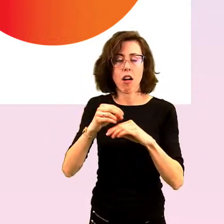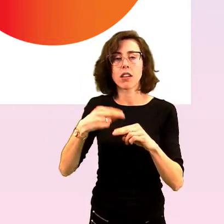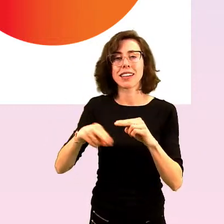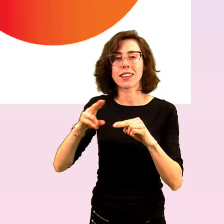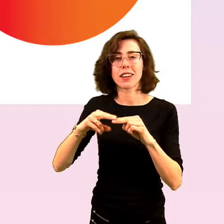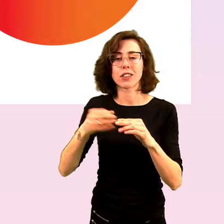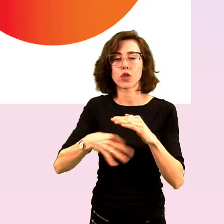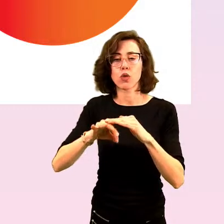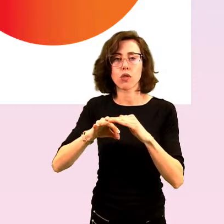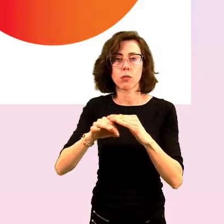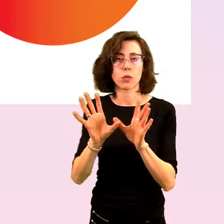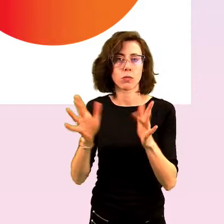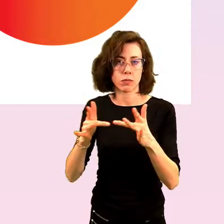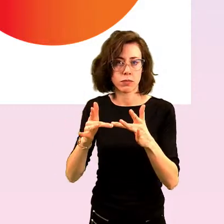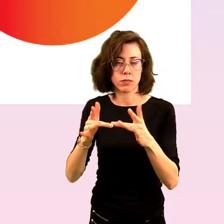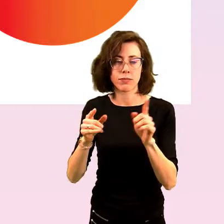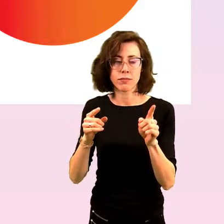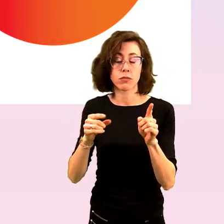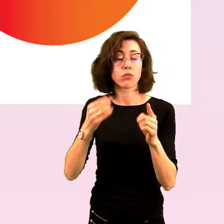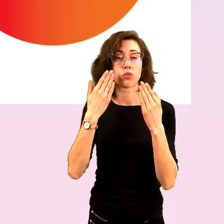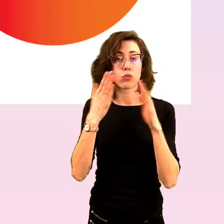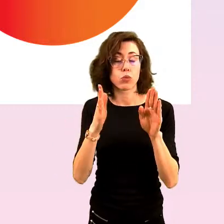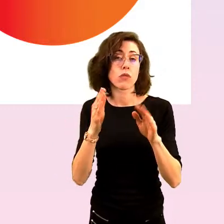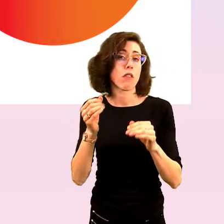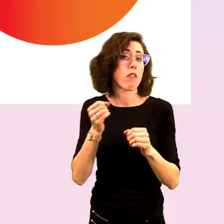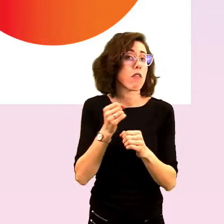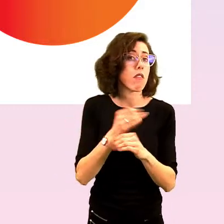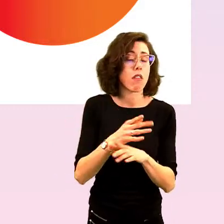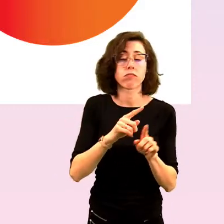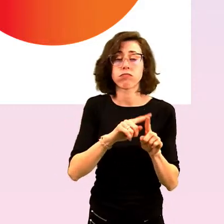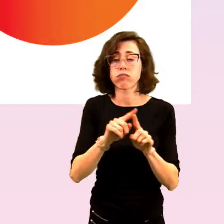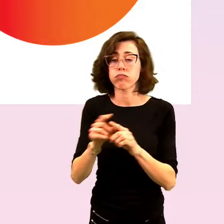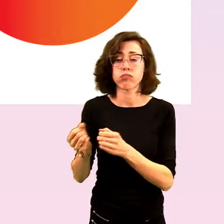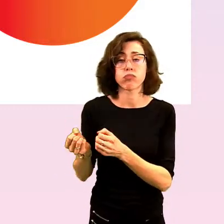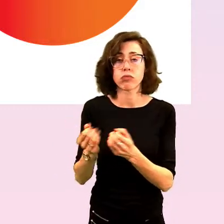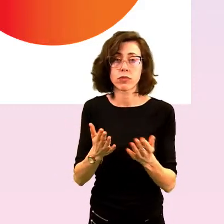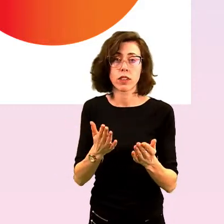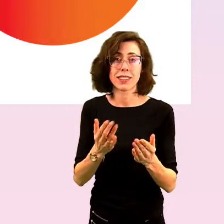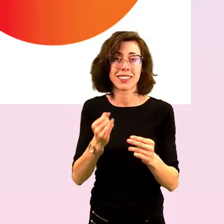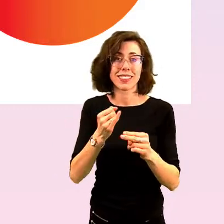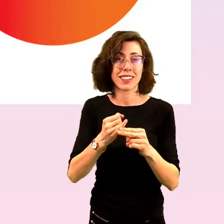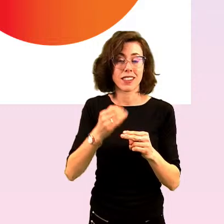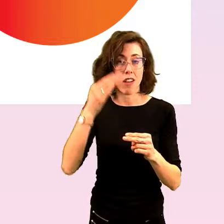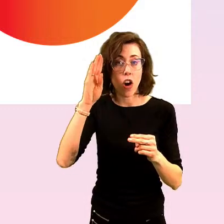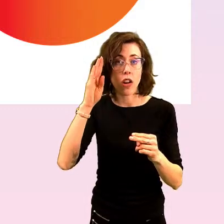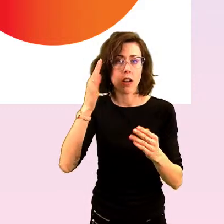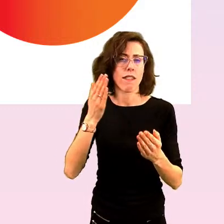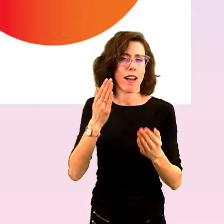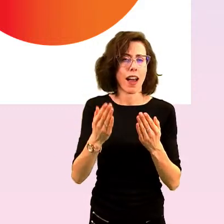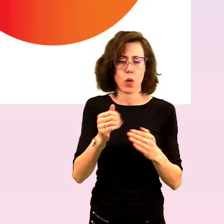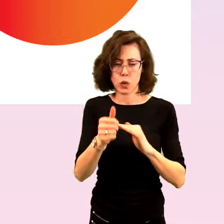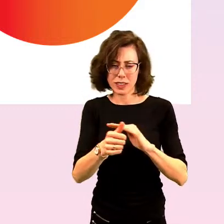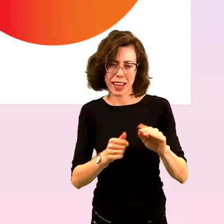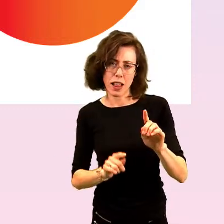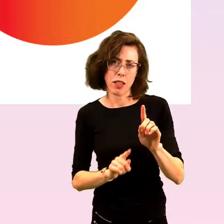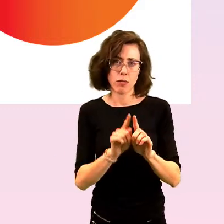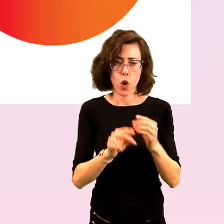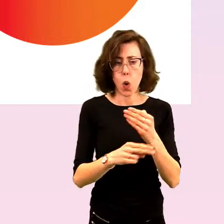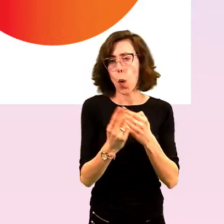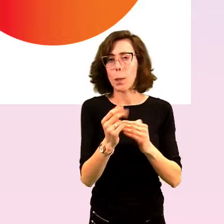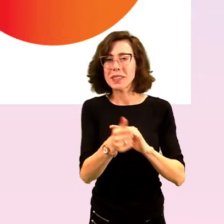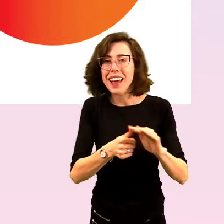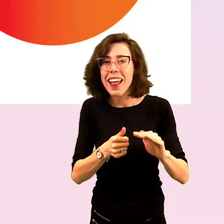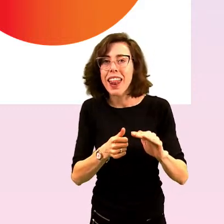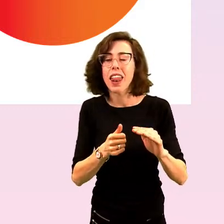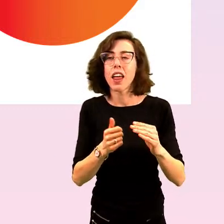it highlights all of the provision right across the country, and upskilling and reskilling, all of the supports that are